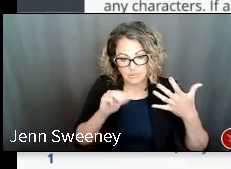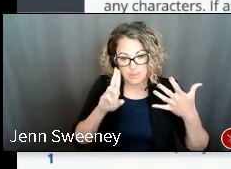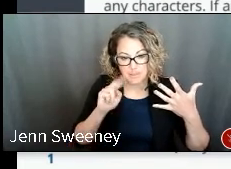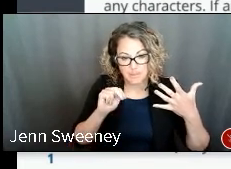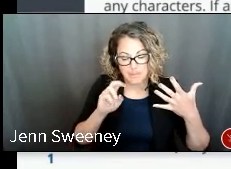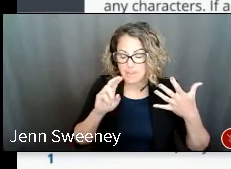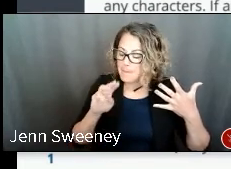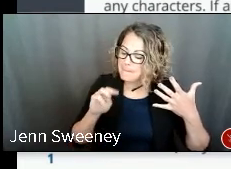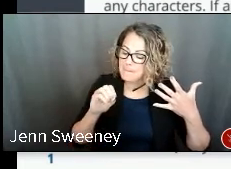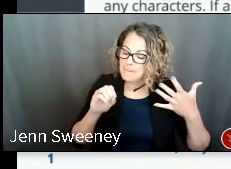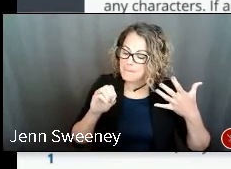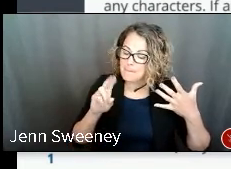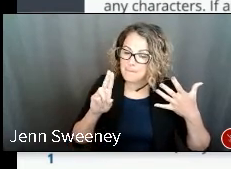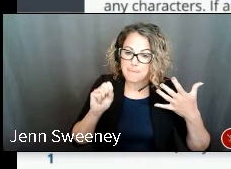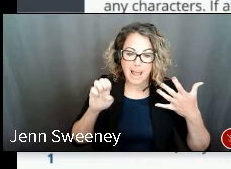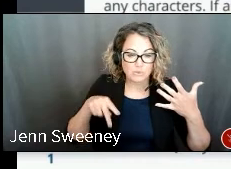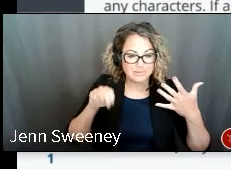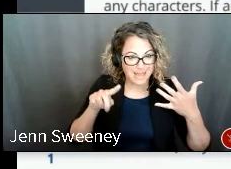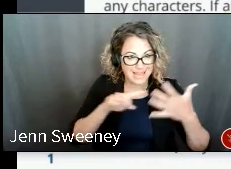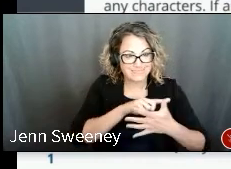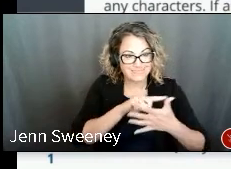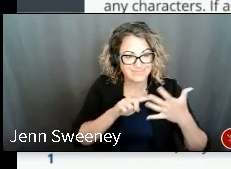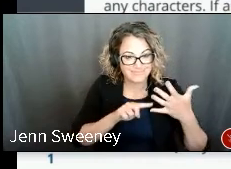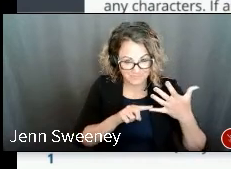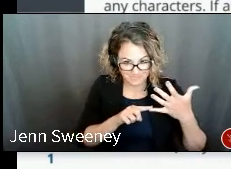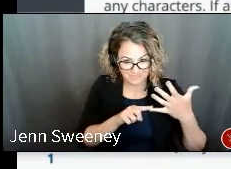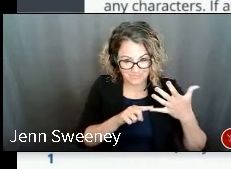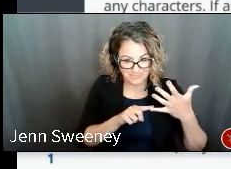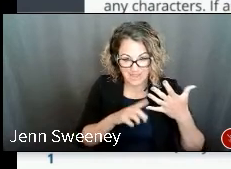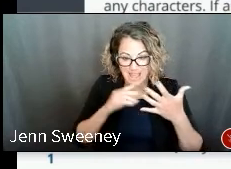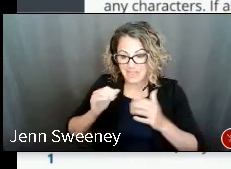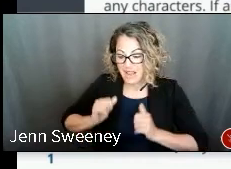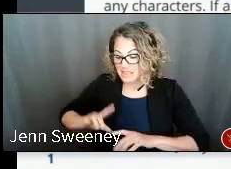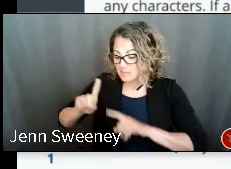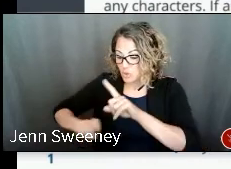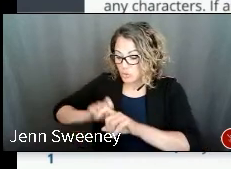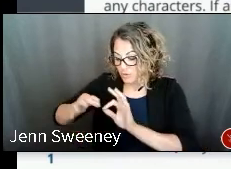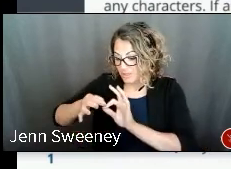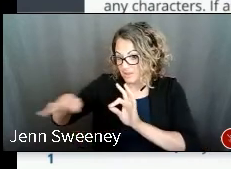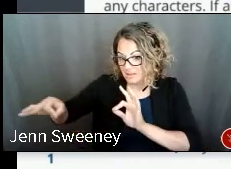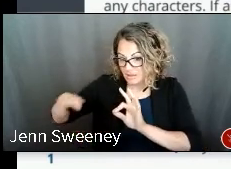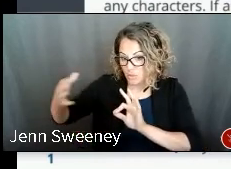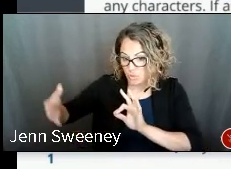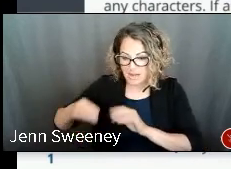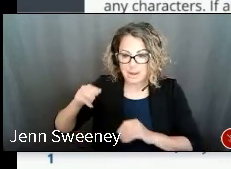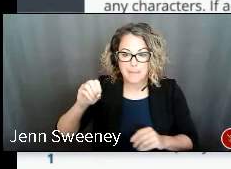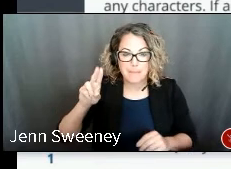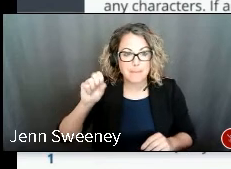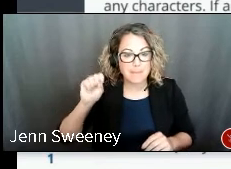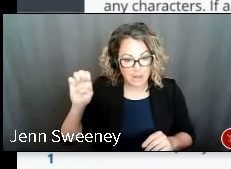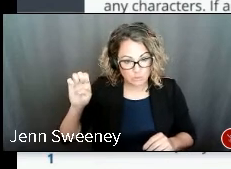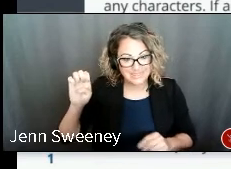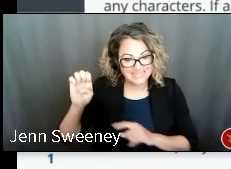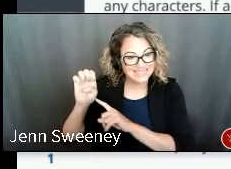Yep. And the customer query string is mouse. Okay, I'll just try it out